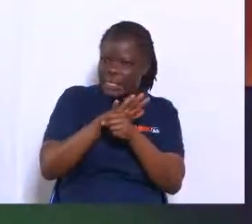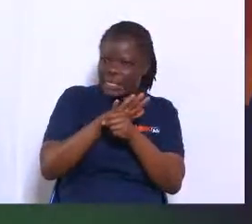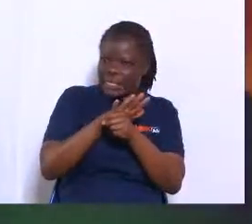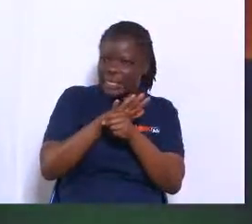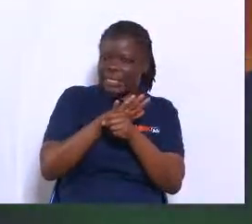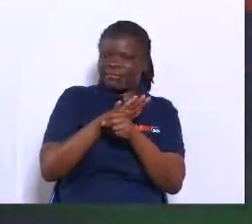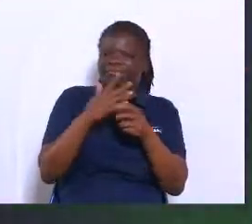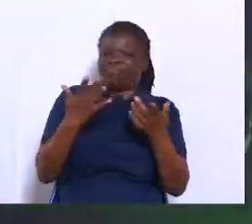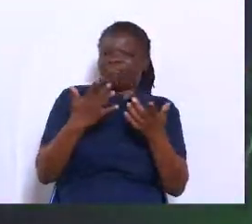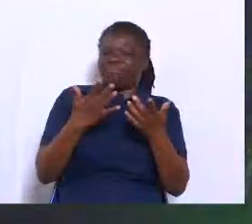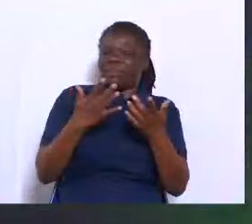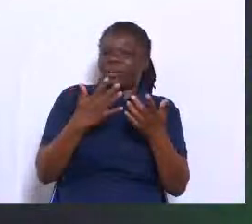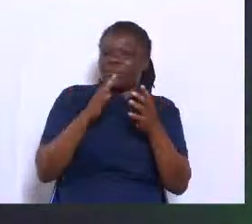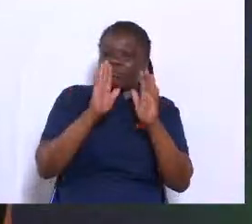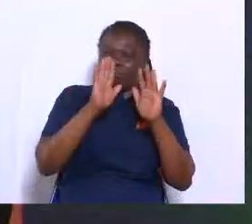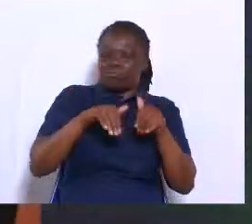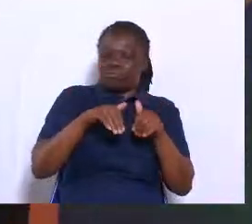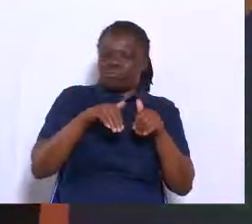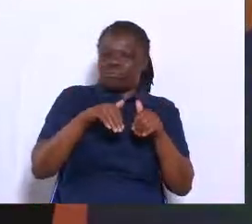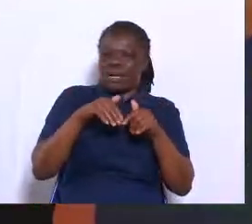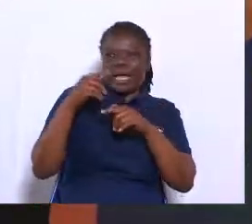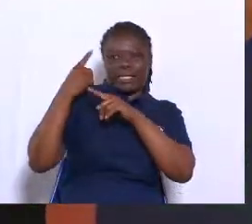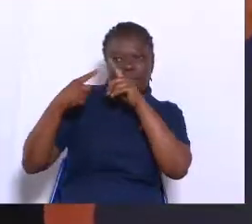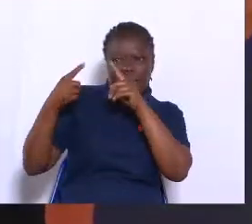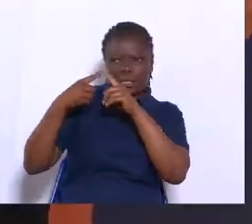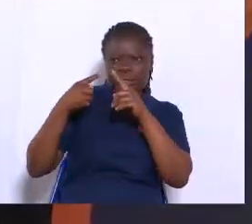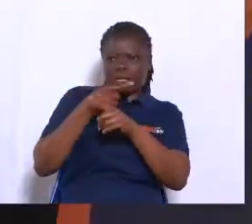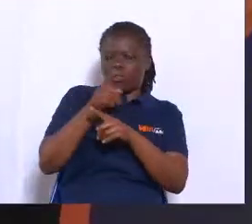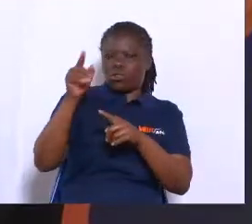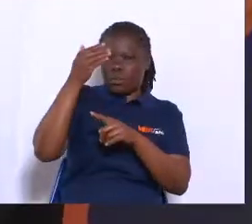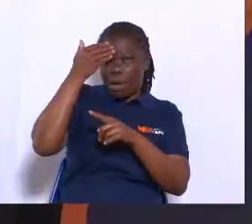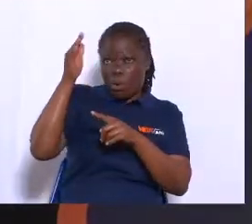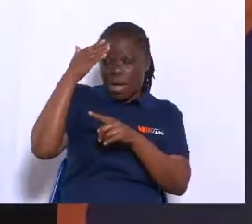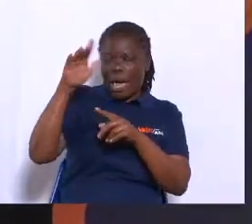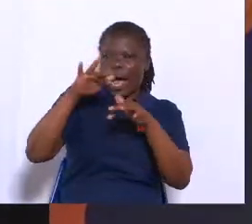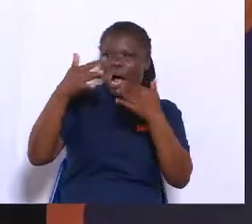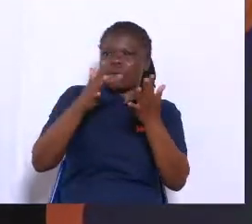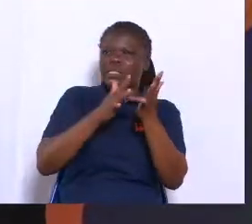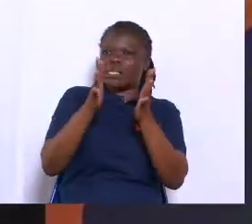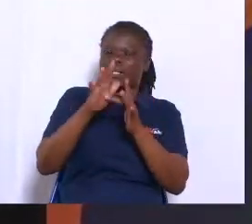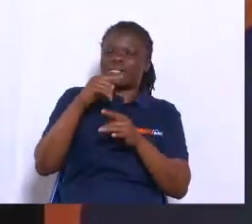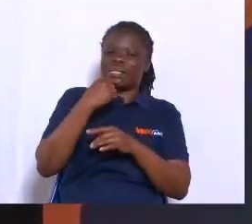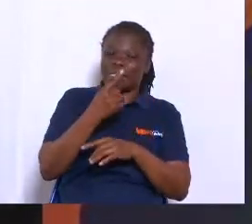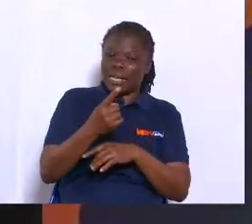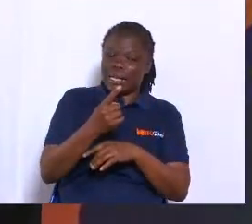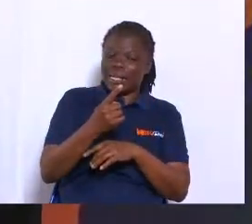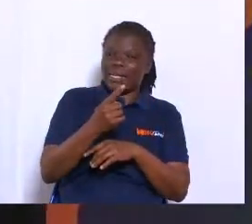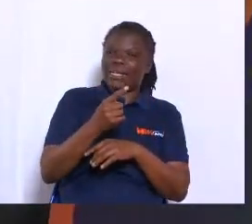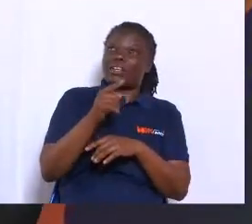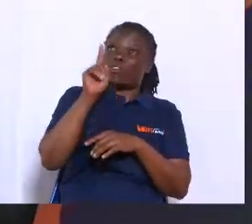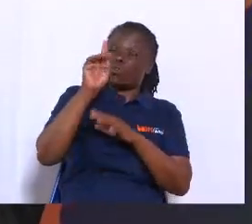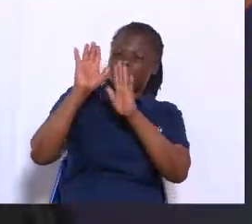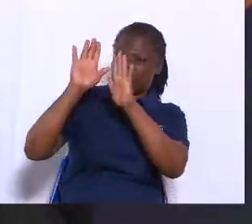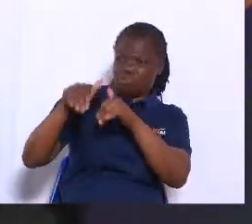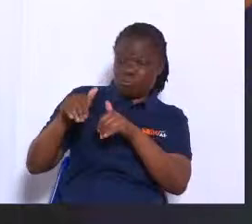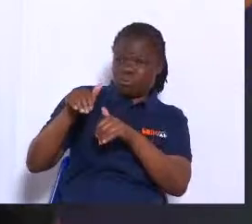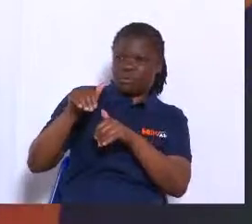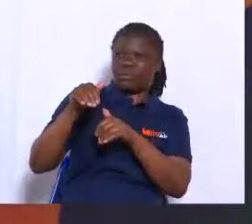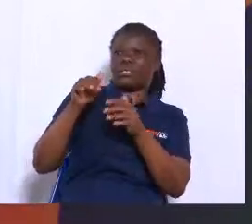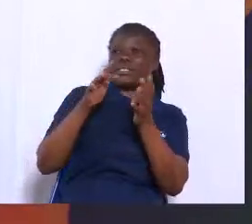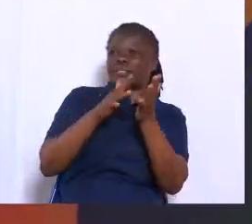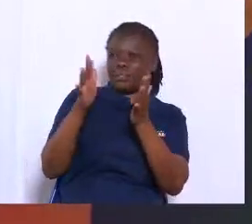lackadaisical Laodicean experience. Beware, Jesus said, lest you be deceived. Keep